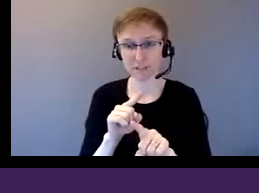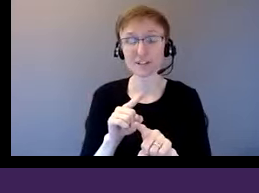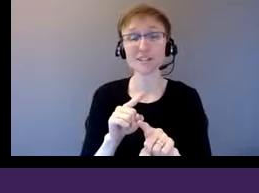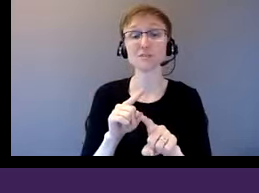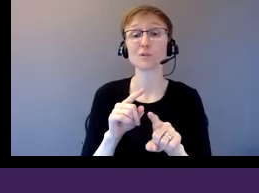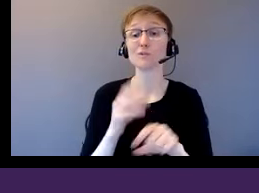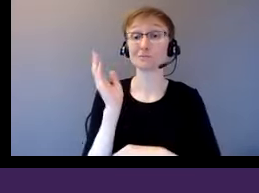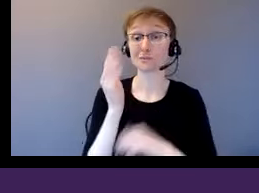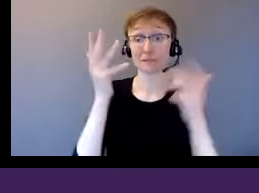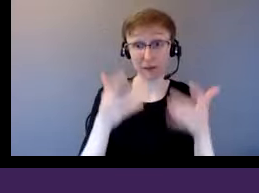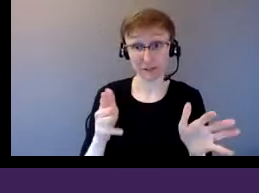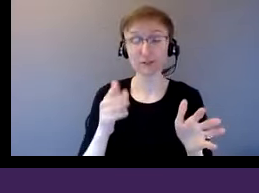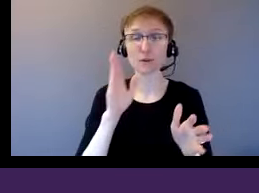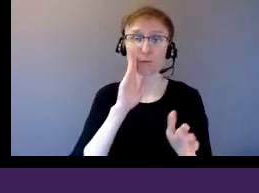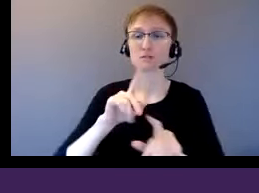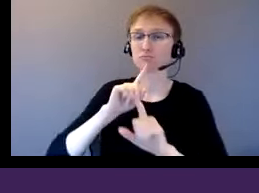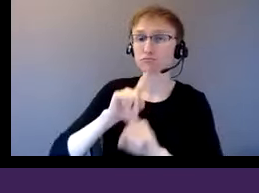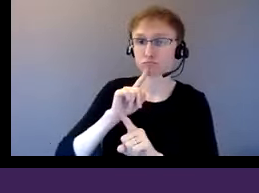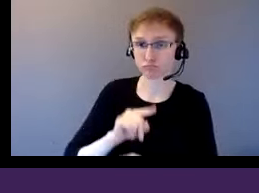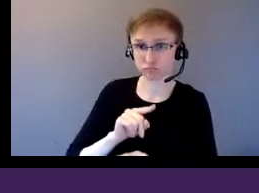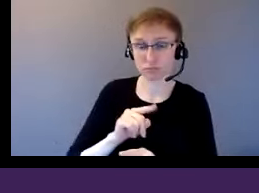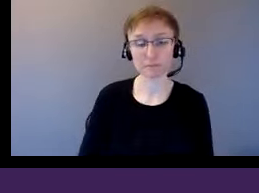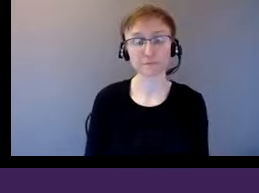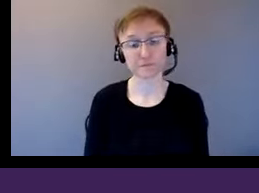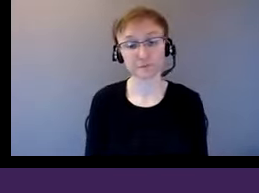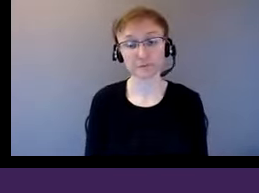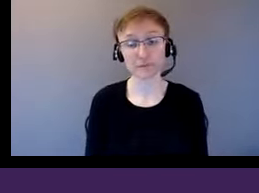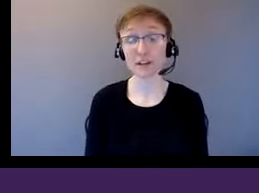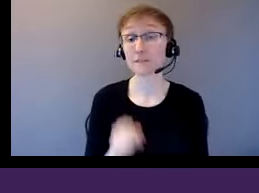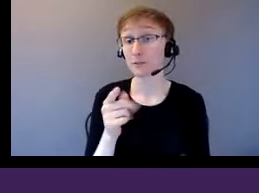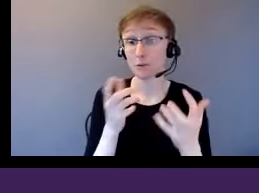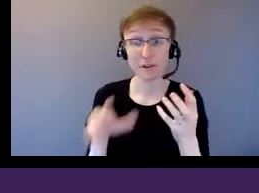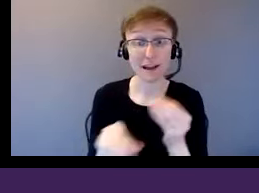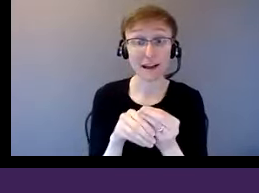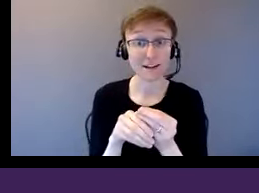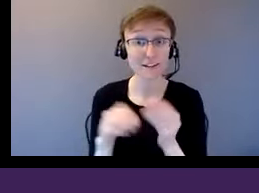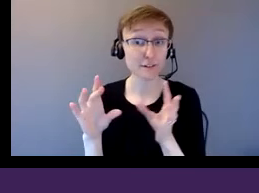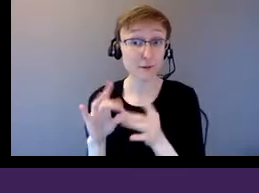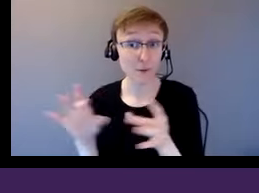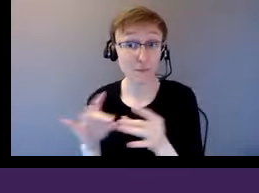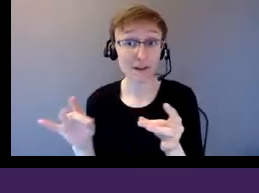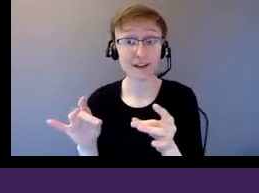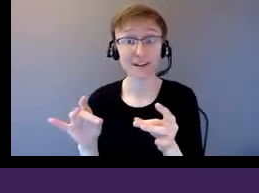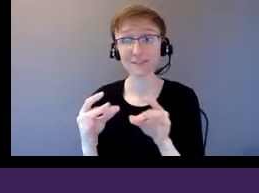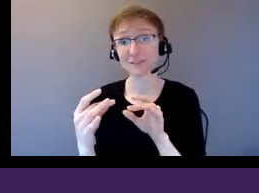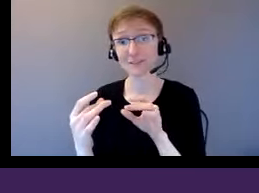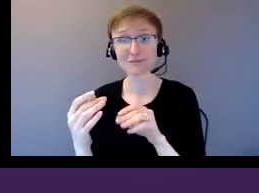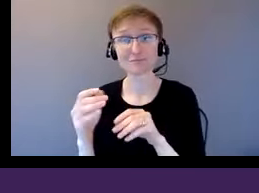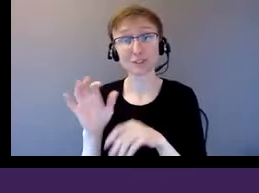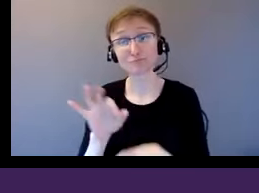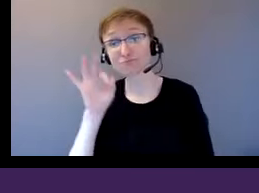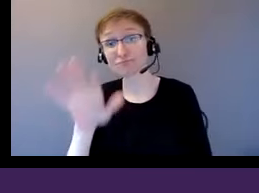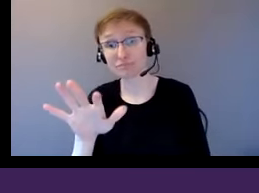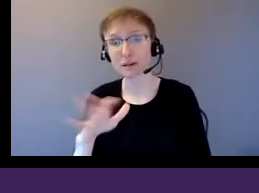comment that you would like to make on somebody's presentation, please put that in the chat box. It's really helpful for us